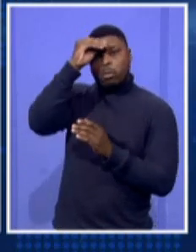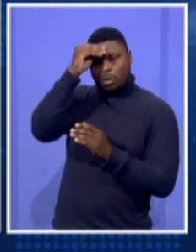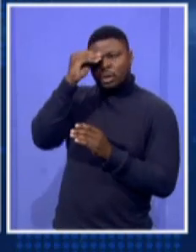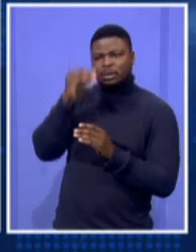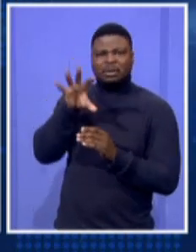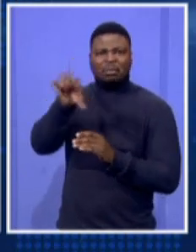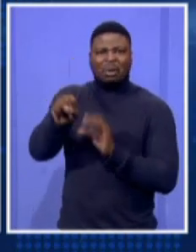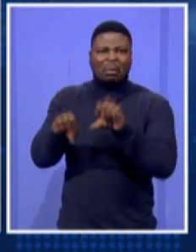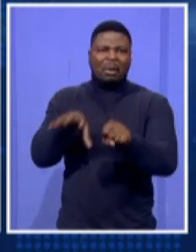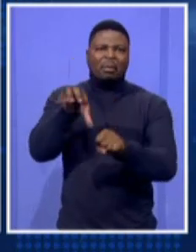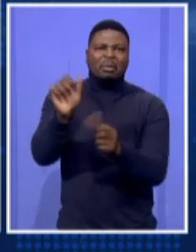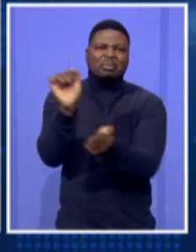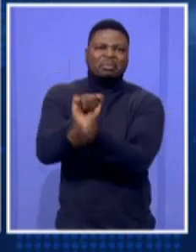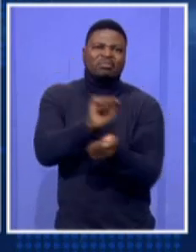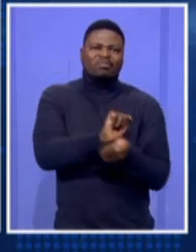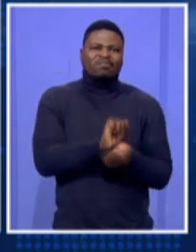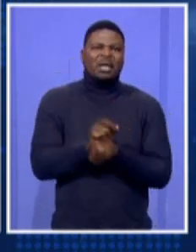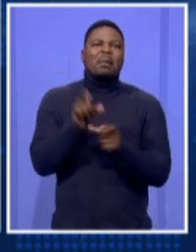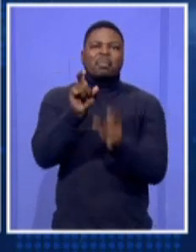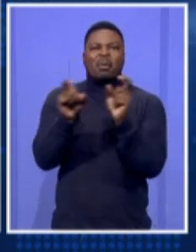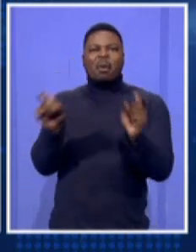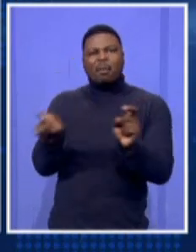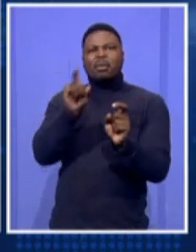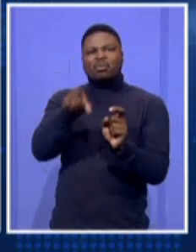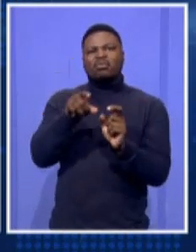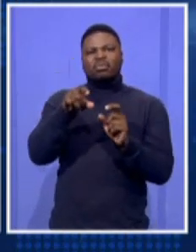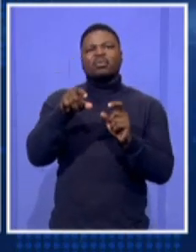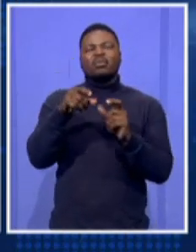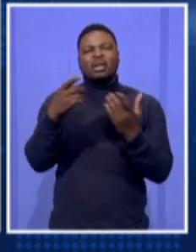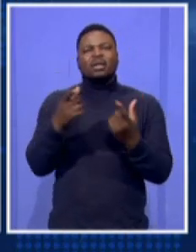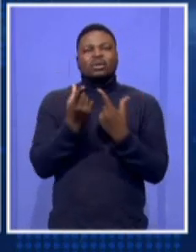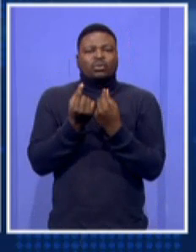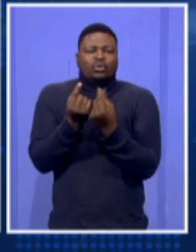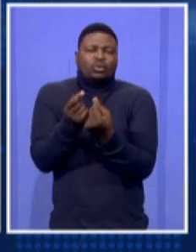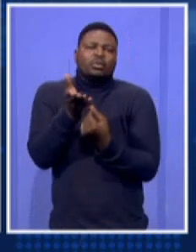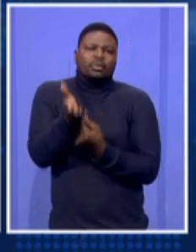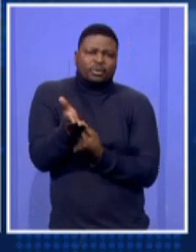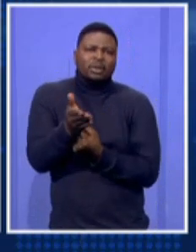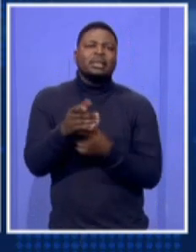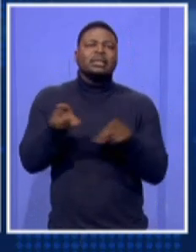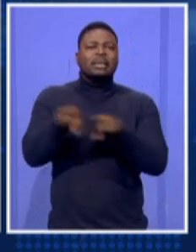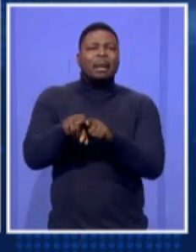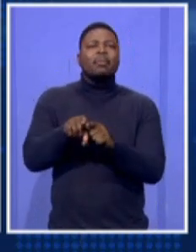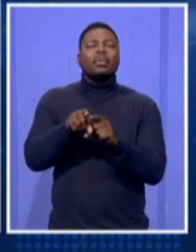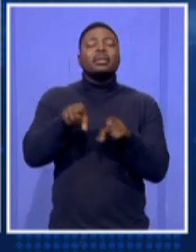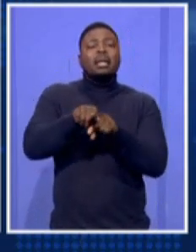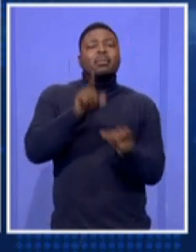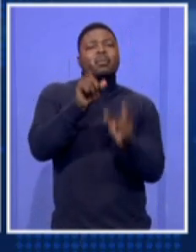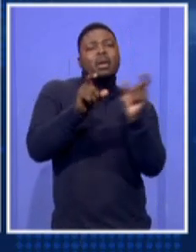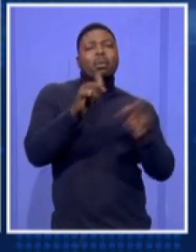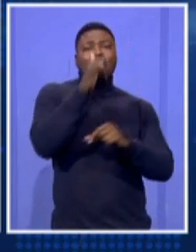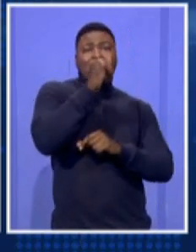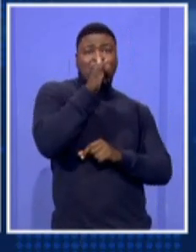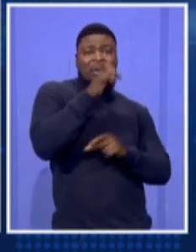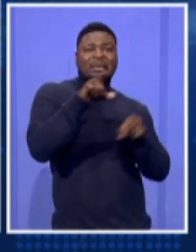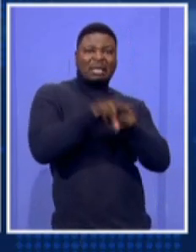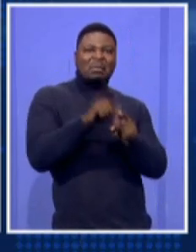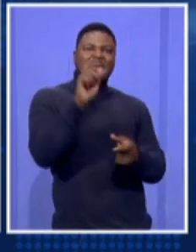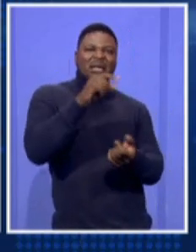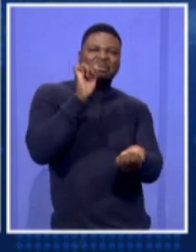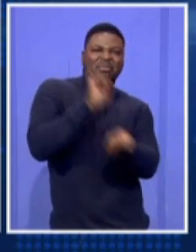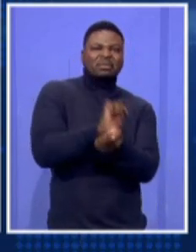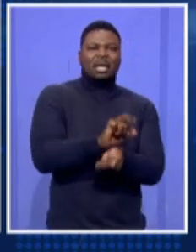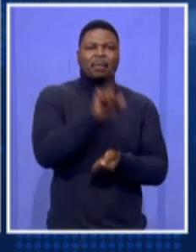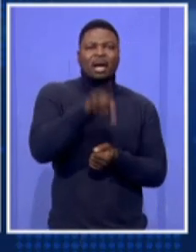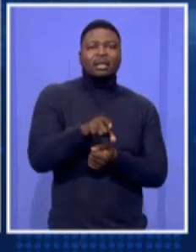the illegal mining operations will be curbed, will be rooted out, and those who are involved in criminal activities brought to book. And we